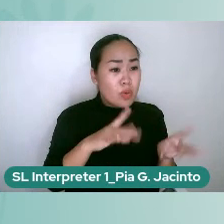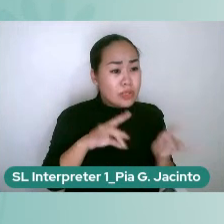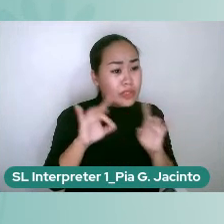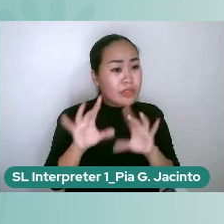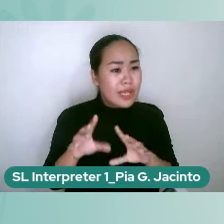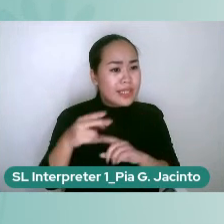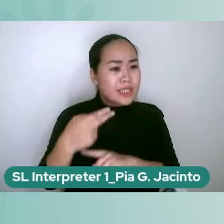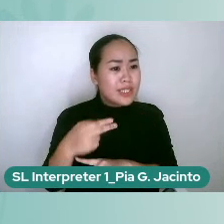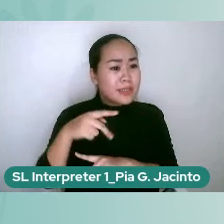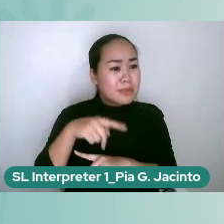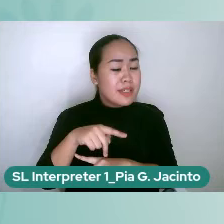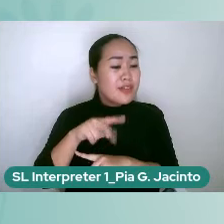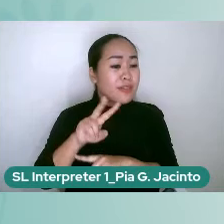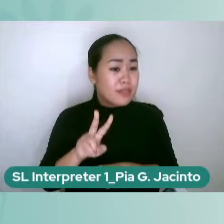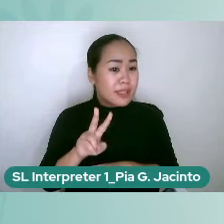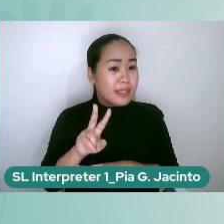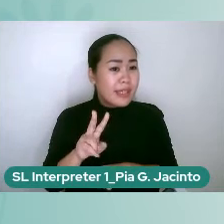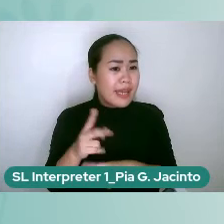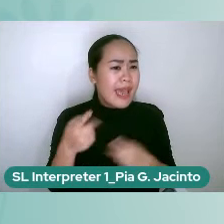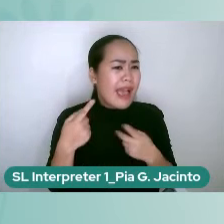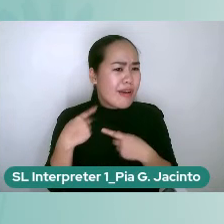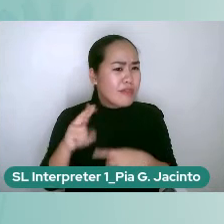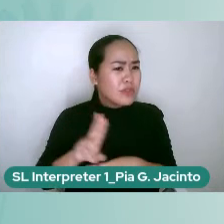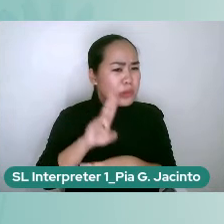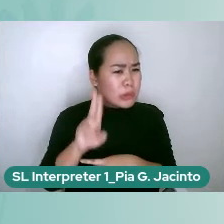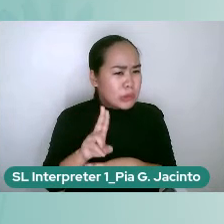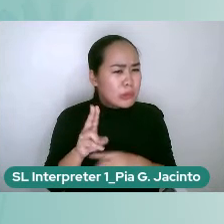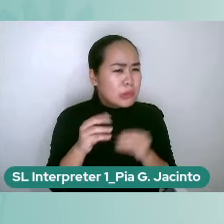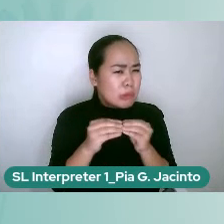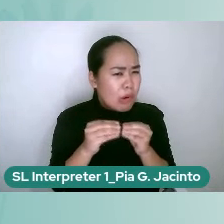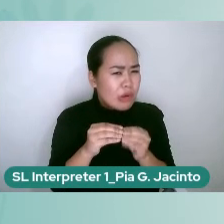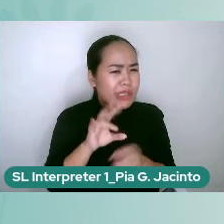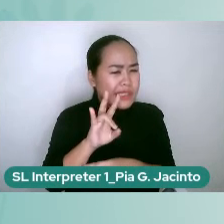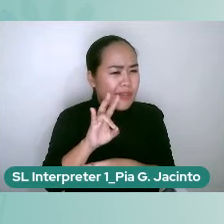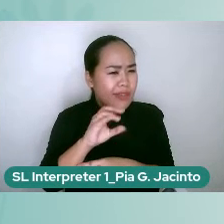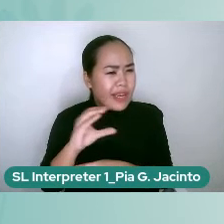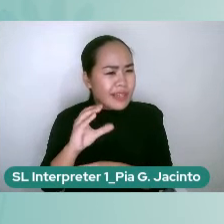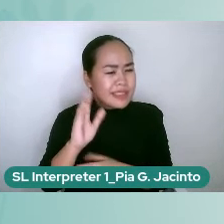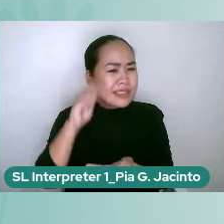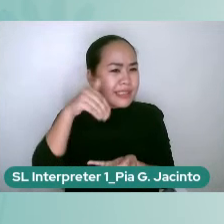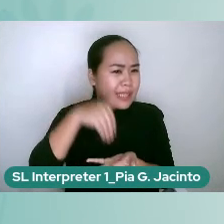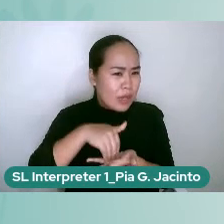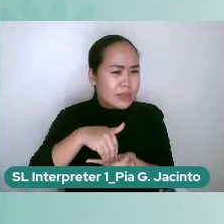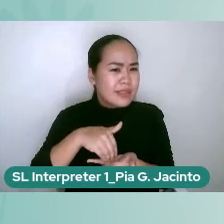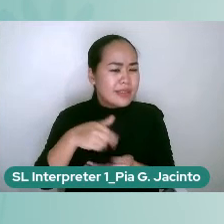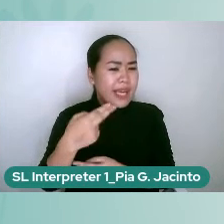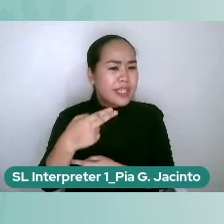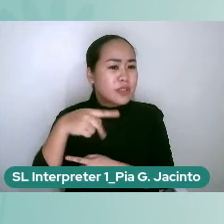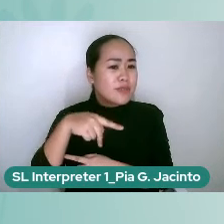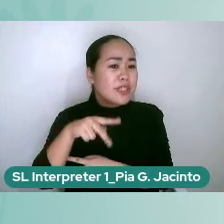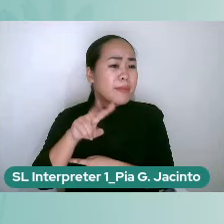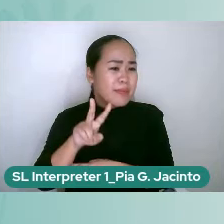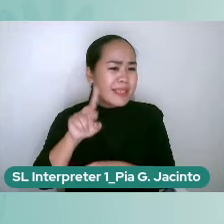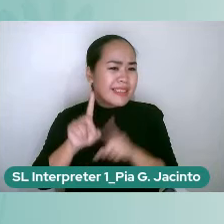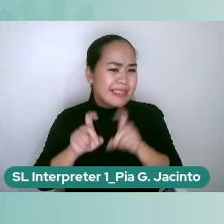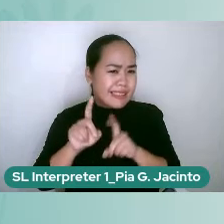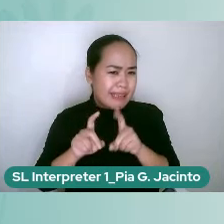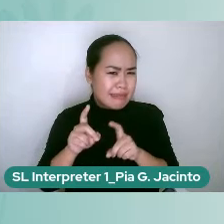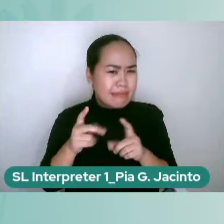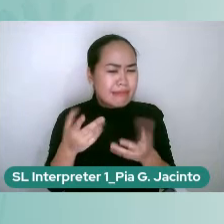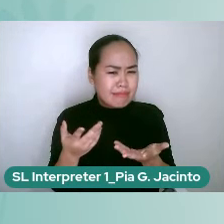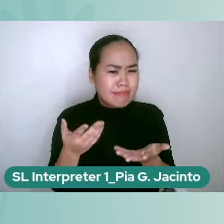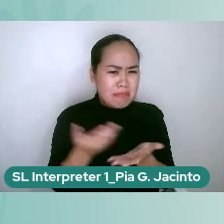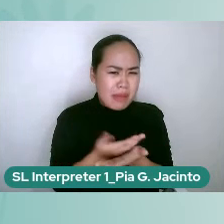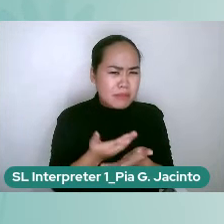reference laboratory, having undertaken more than 700,000 HPV tests as part of our new HPV-based